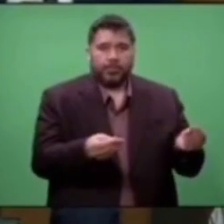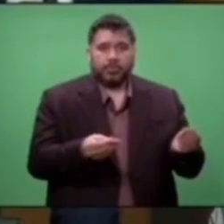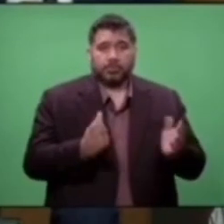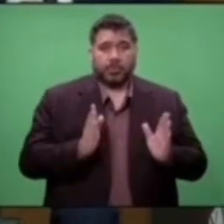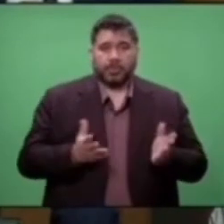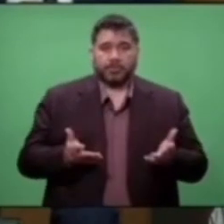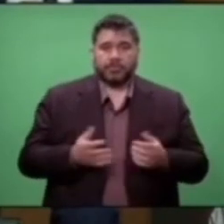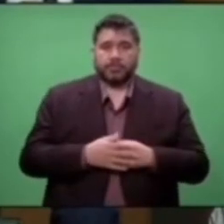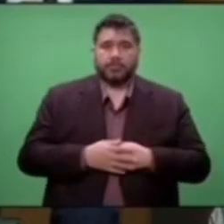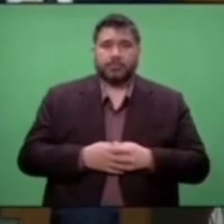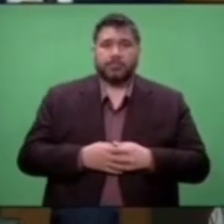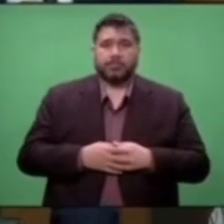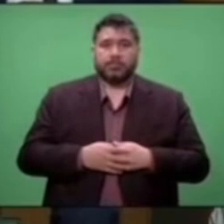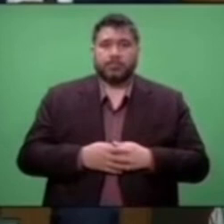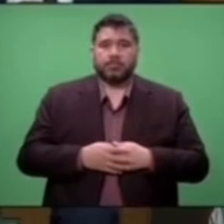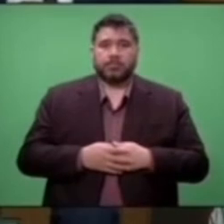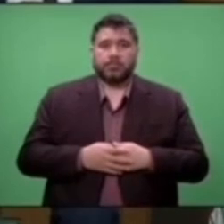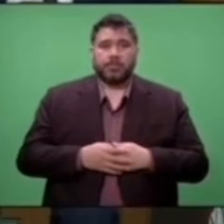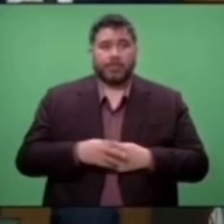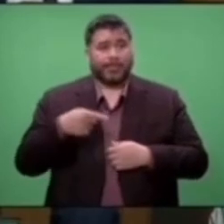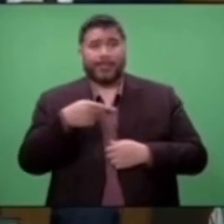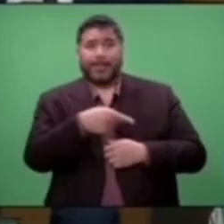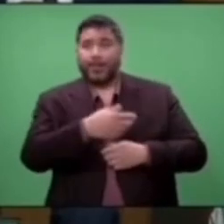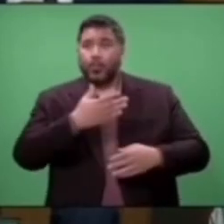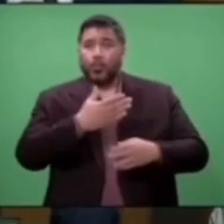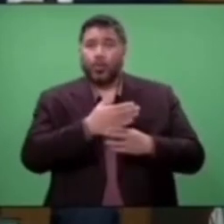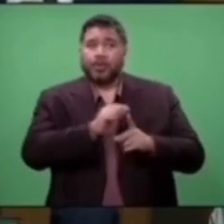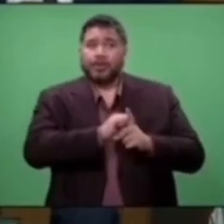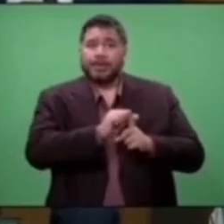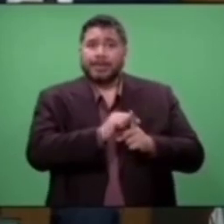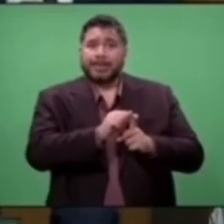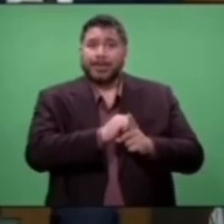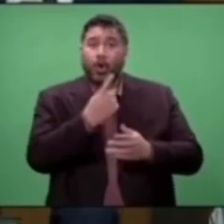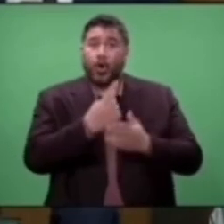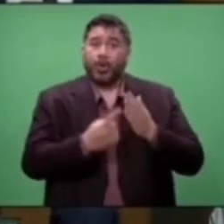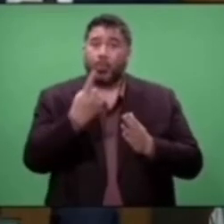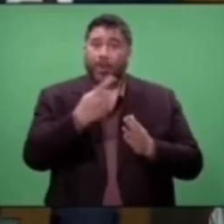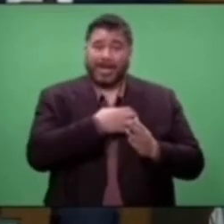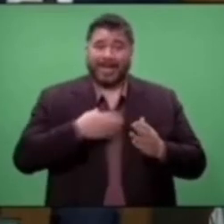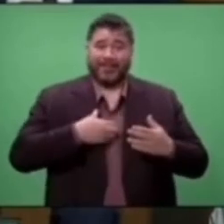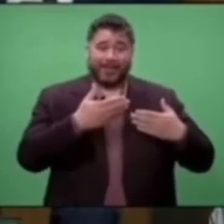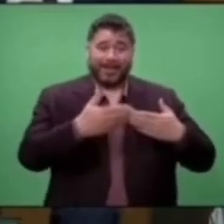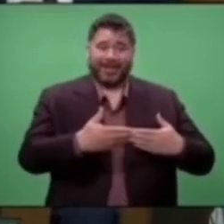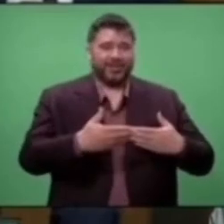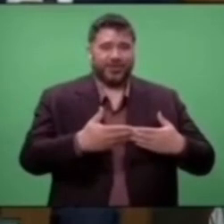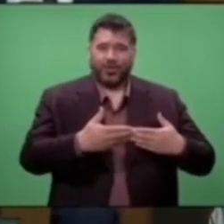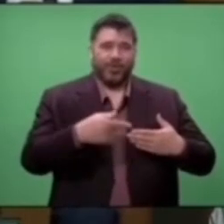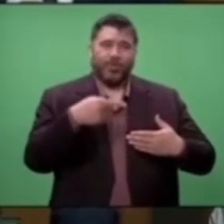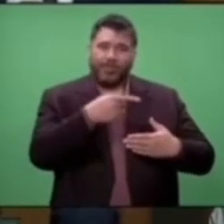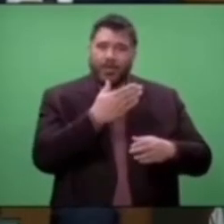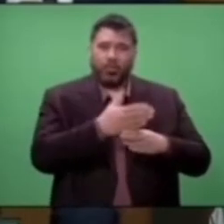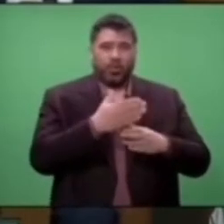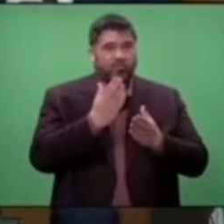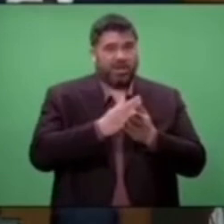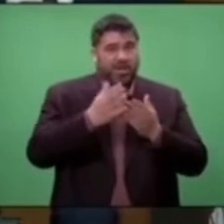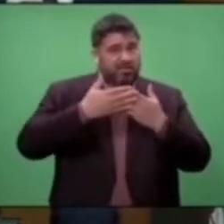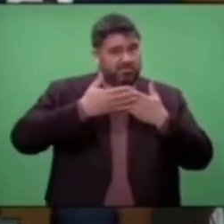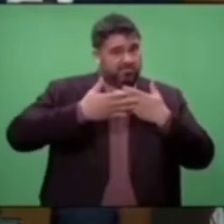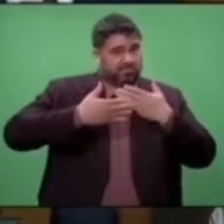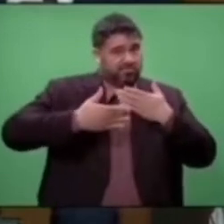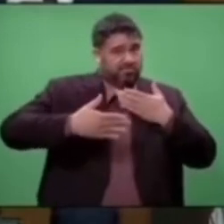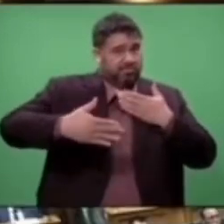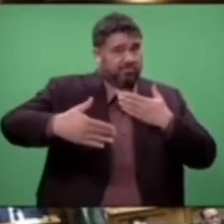will extend beyond the life of any one government, so we should work together to make sure that